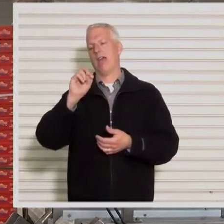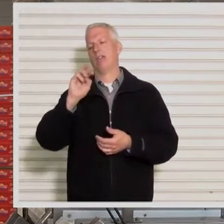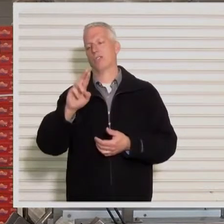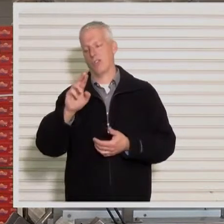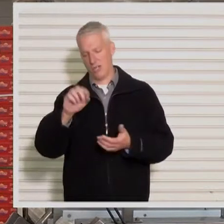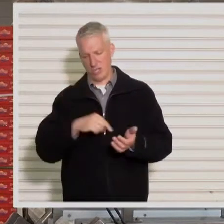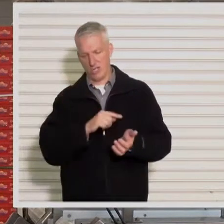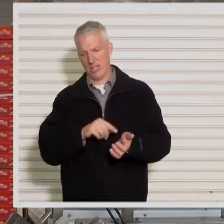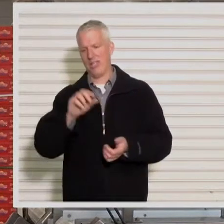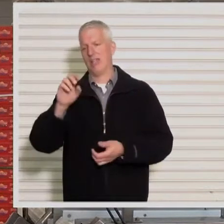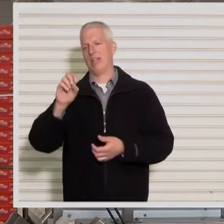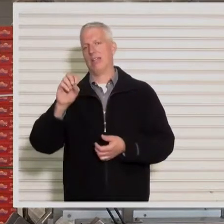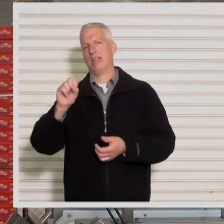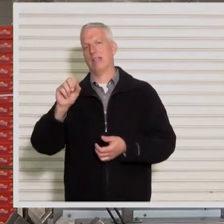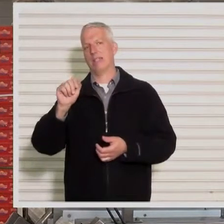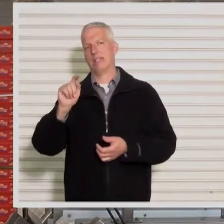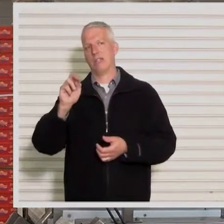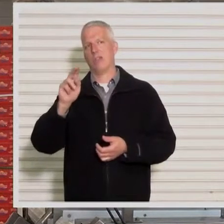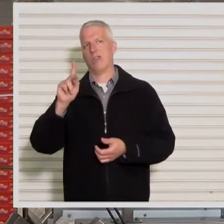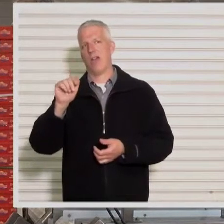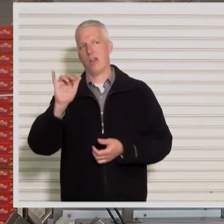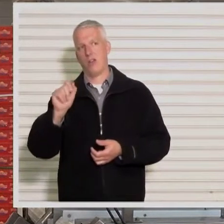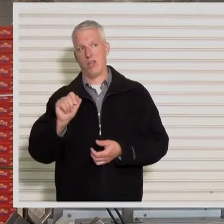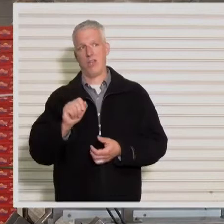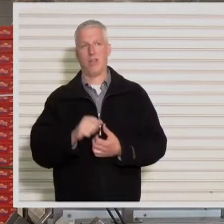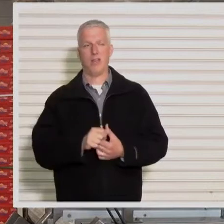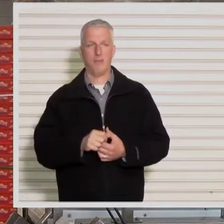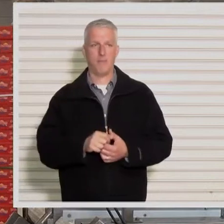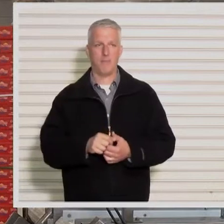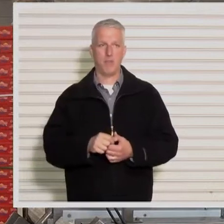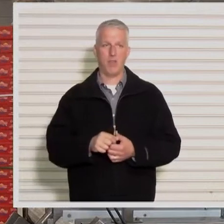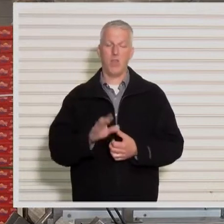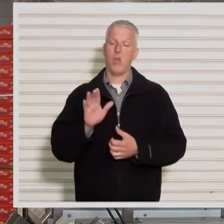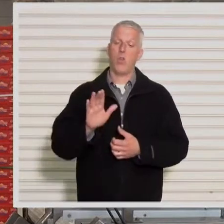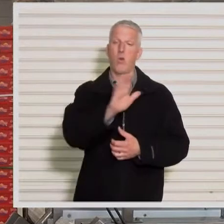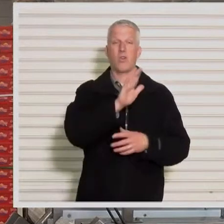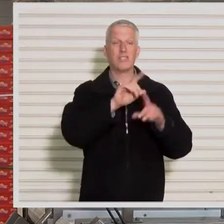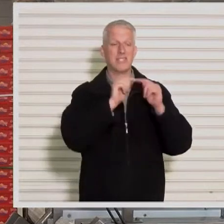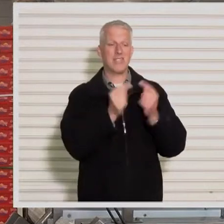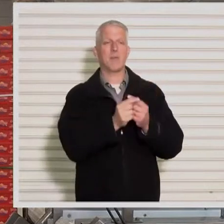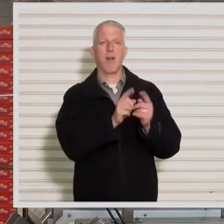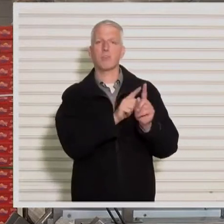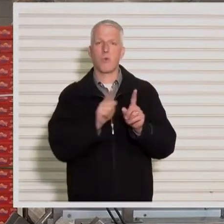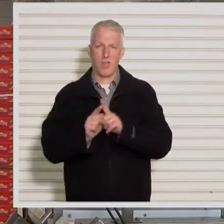part of the team, Brooke, Yaoska, right? Your team as well,